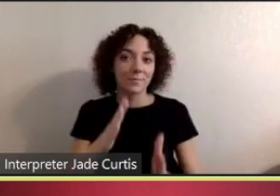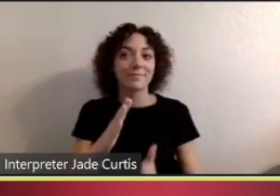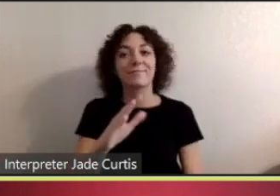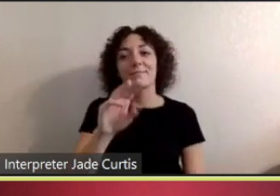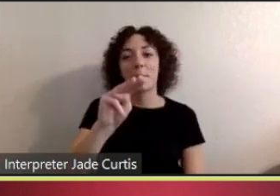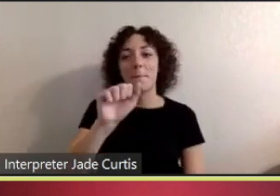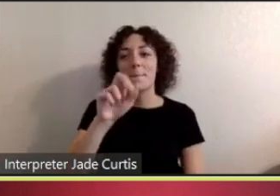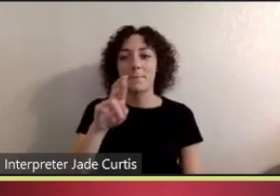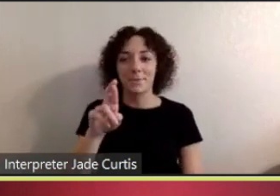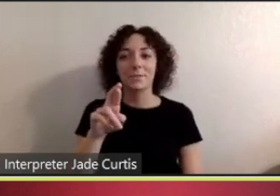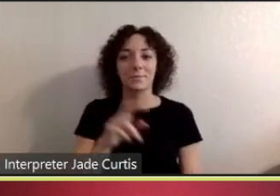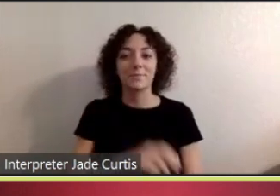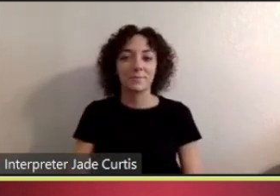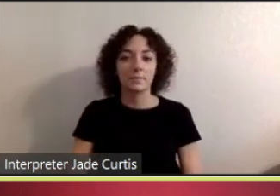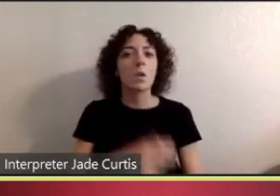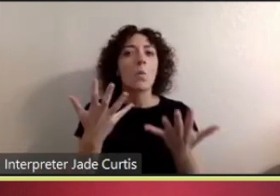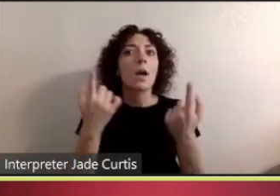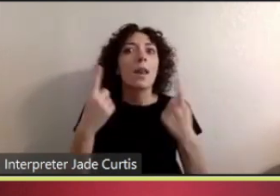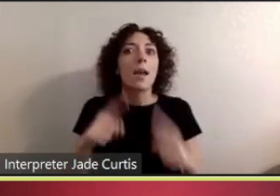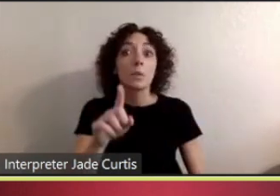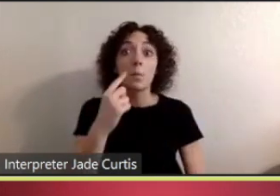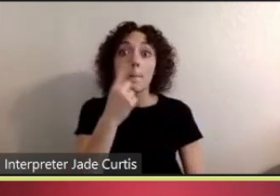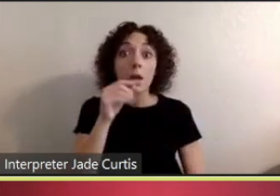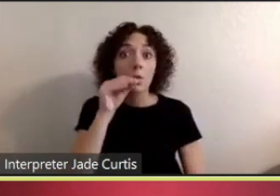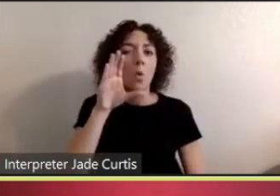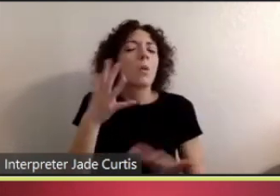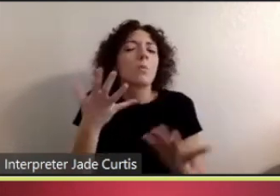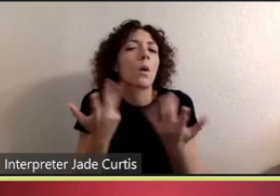about what happens when you open your mouth.